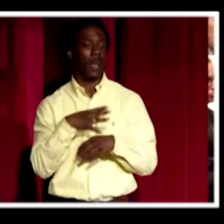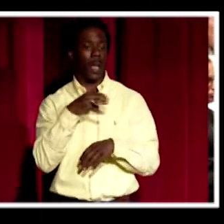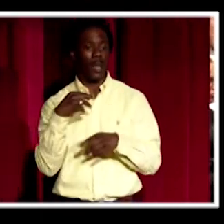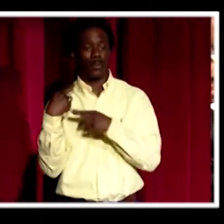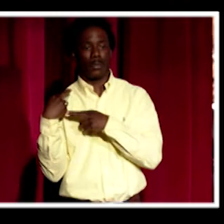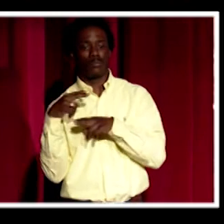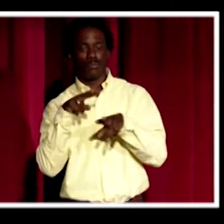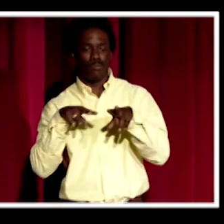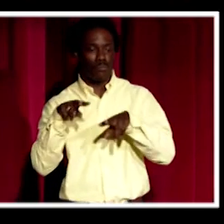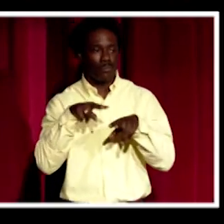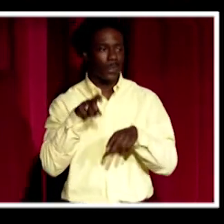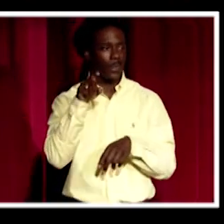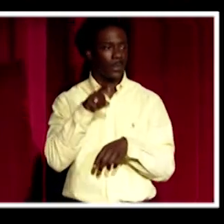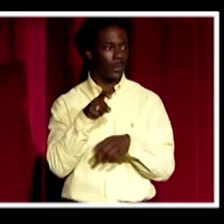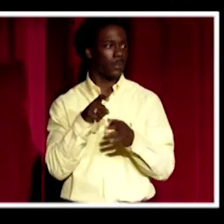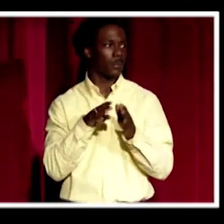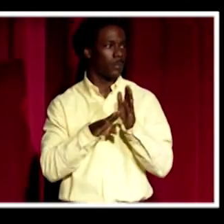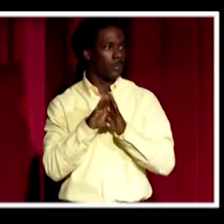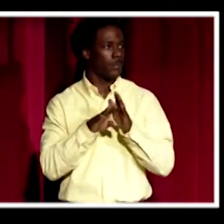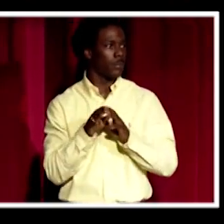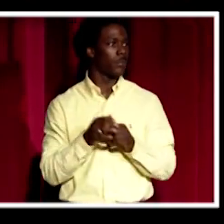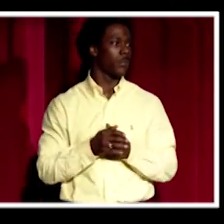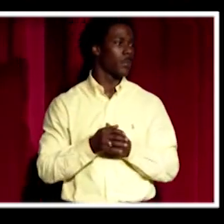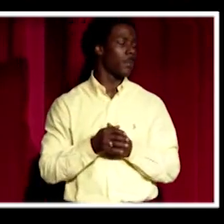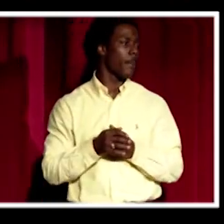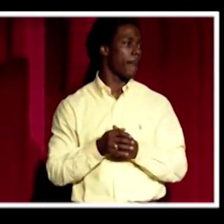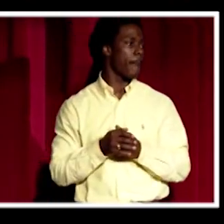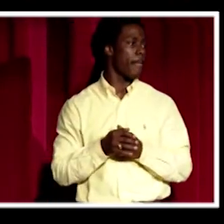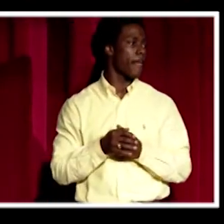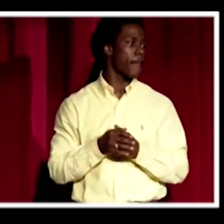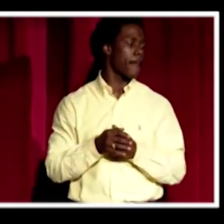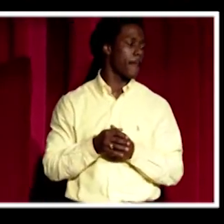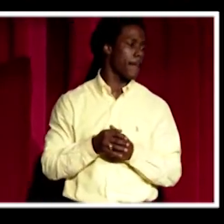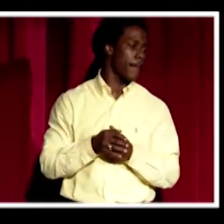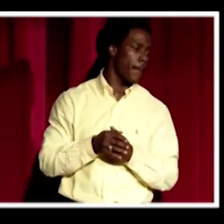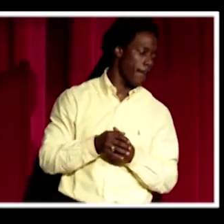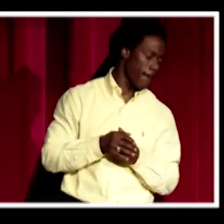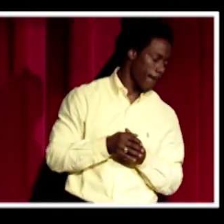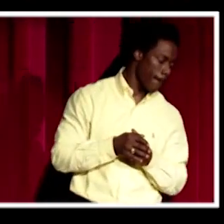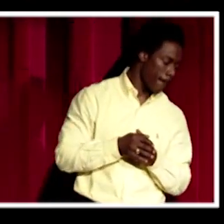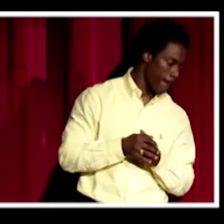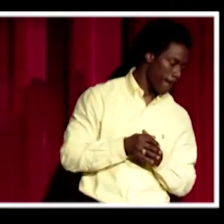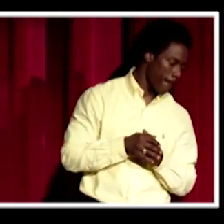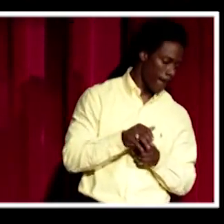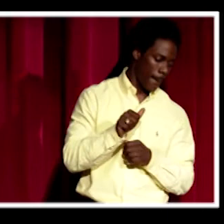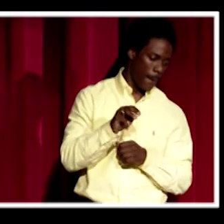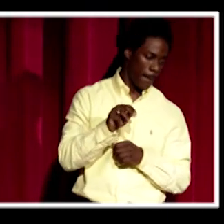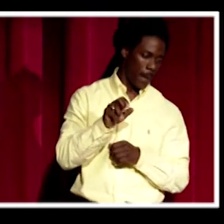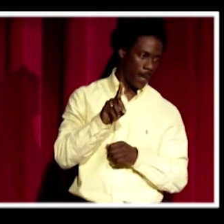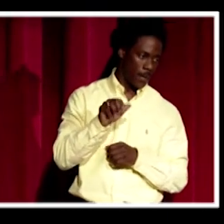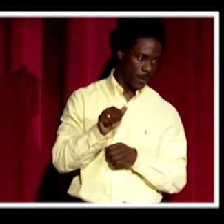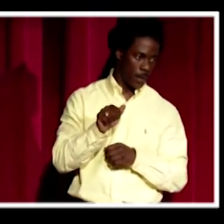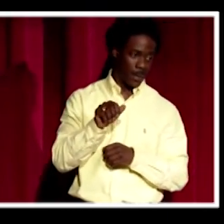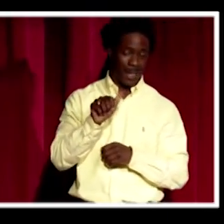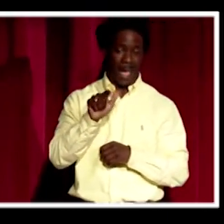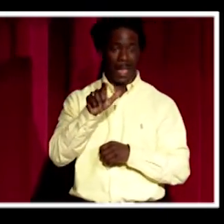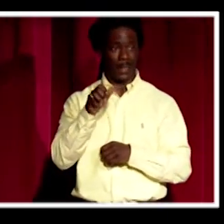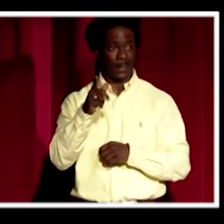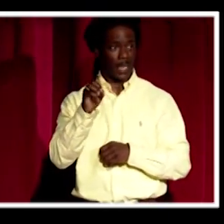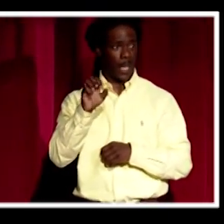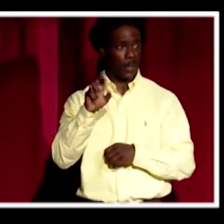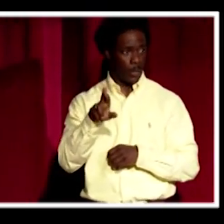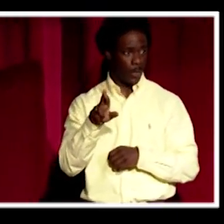be reinforced and reviewed. And under the leadership of Interim Chancellor Amanda Alexander, who's with us